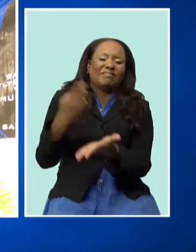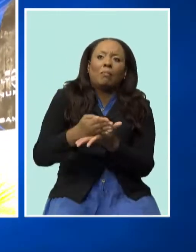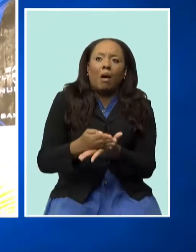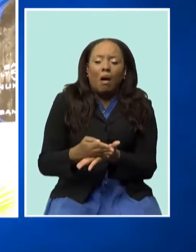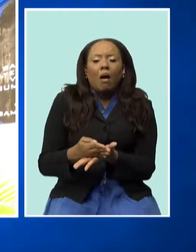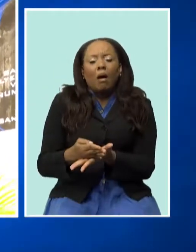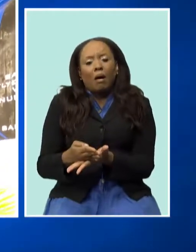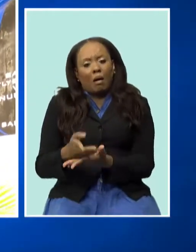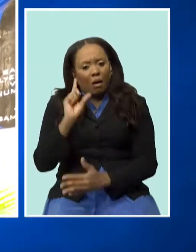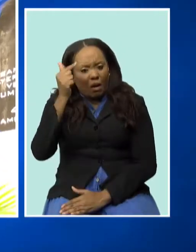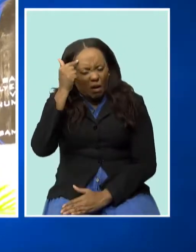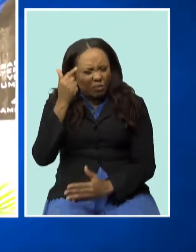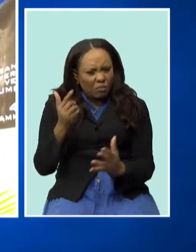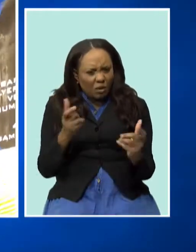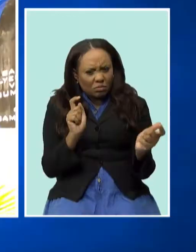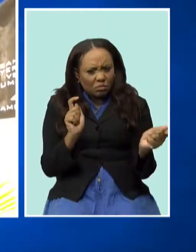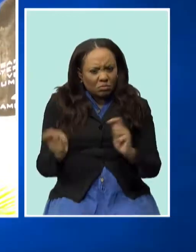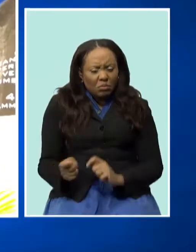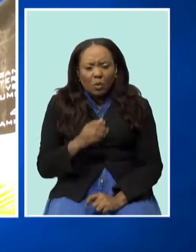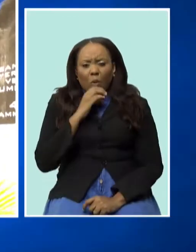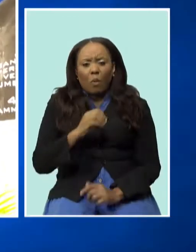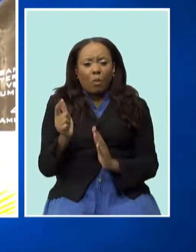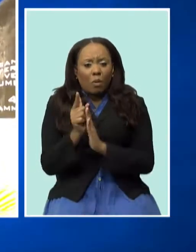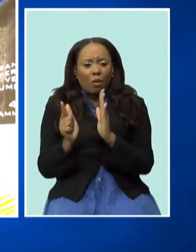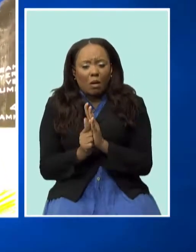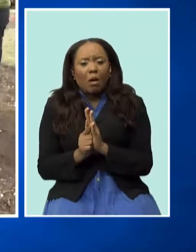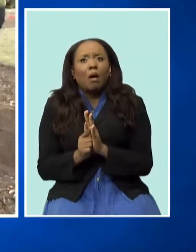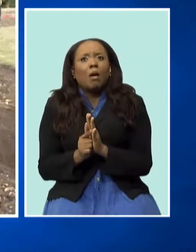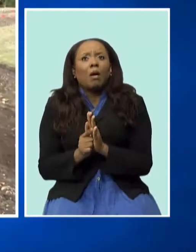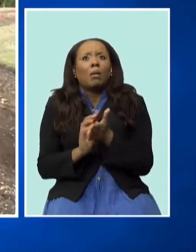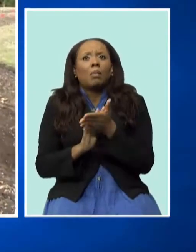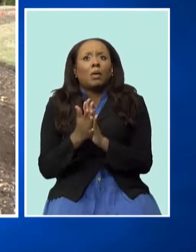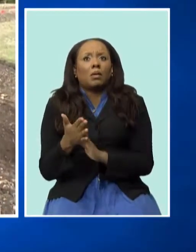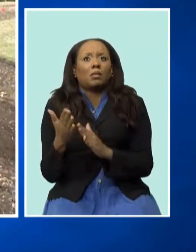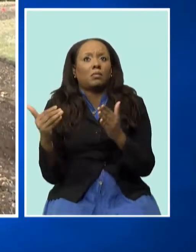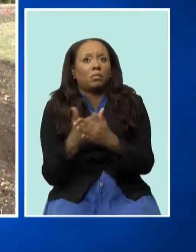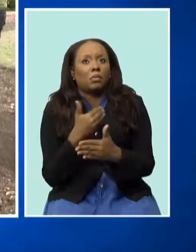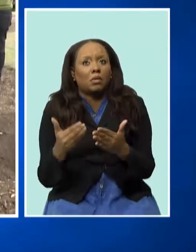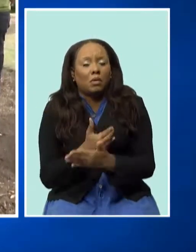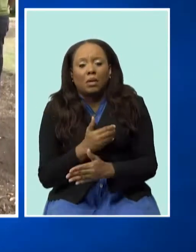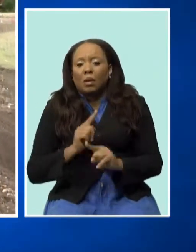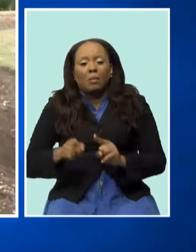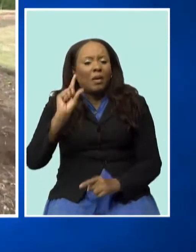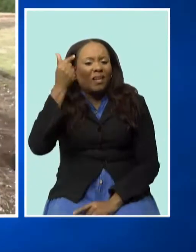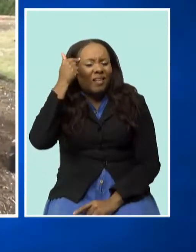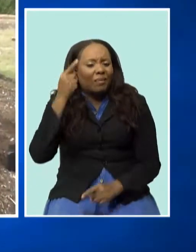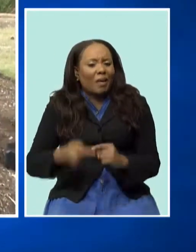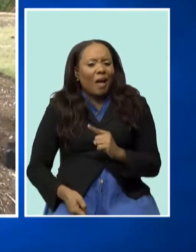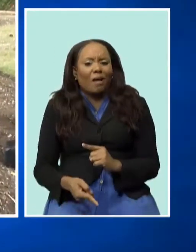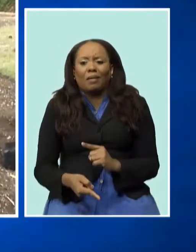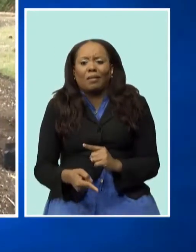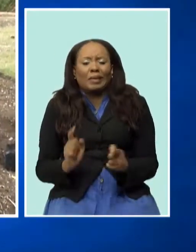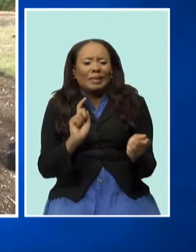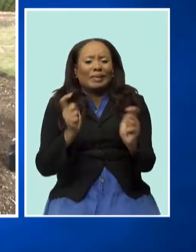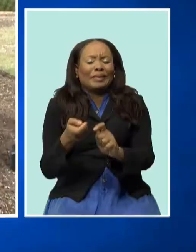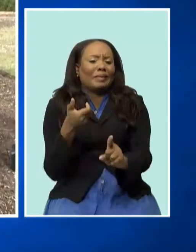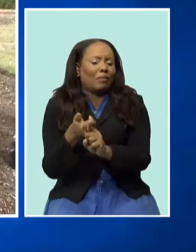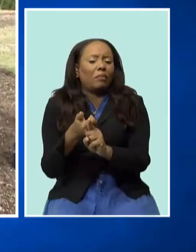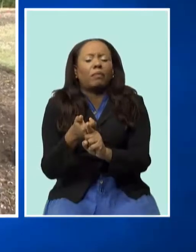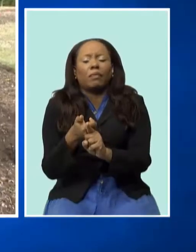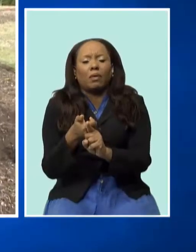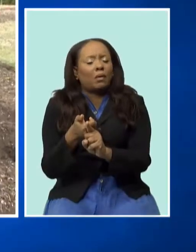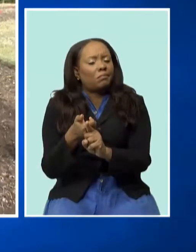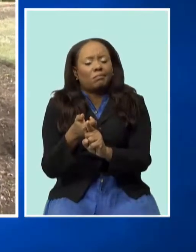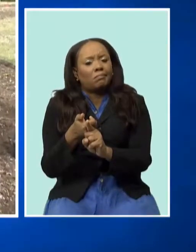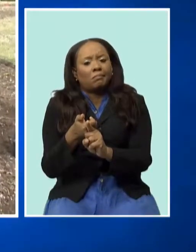actively engaged in changing a lot of old legislation to make it more relevant, it cannot be the work of government alone. Meanwhile, we are also